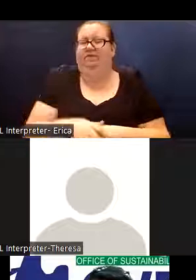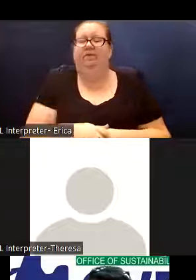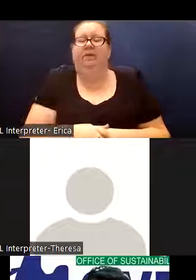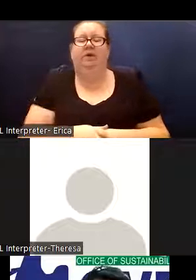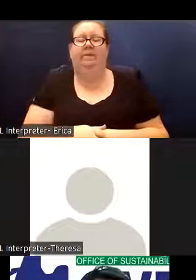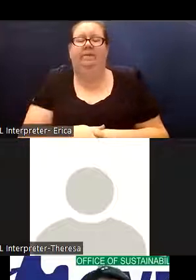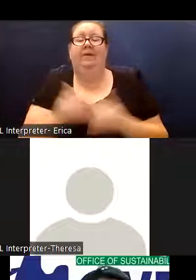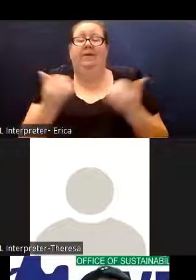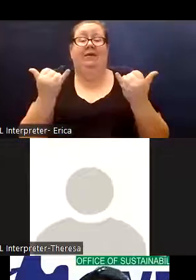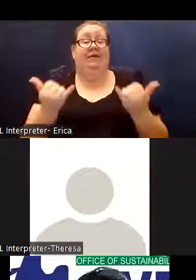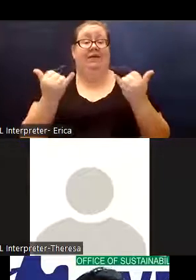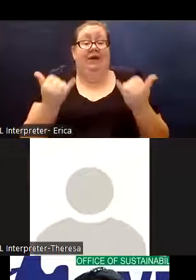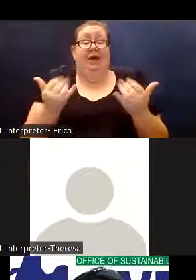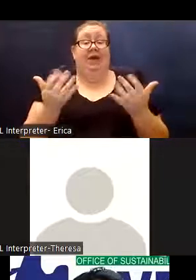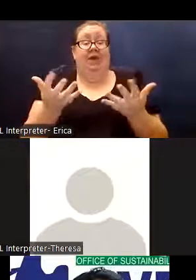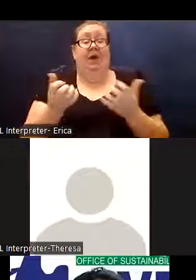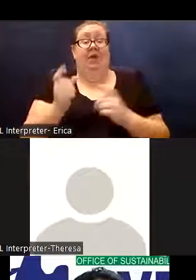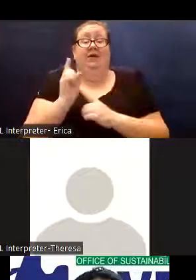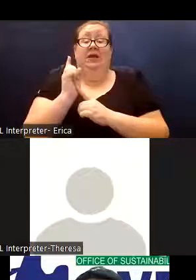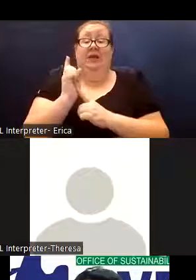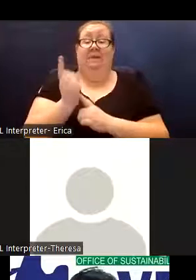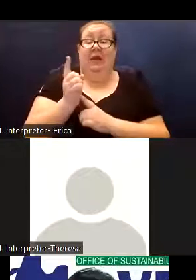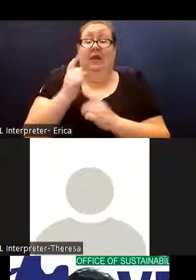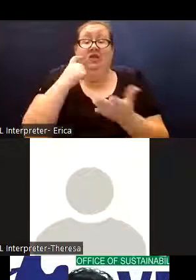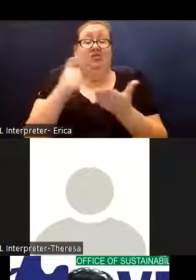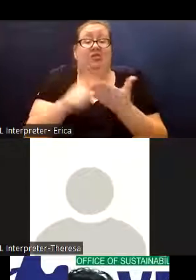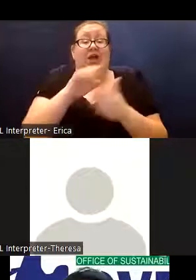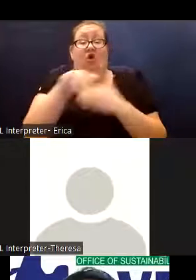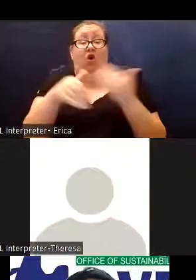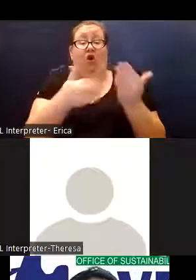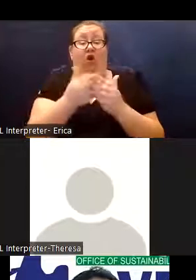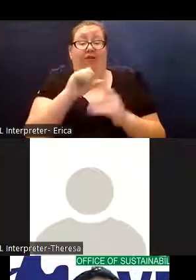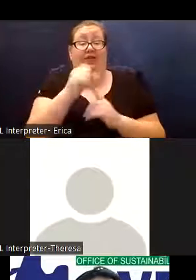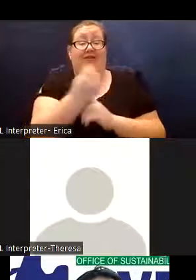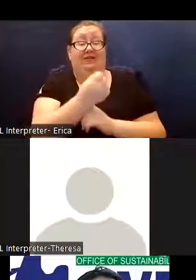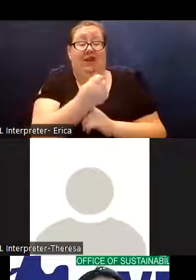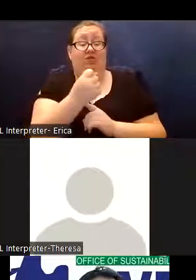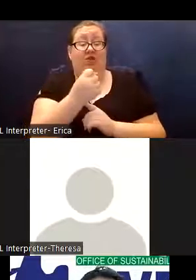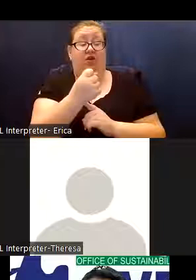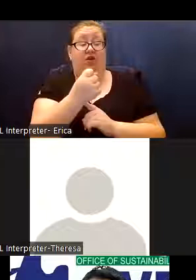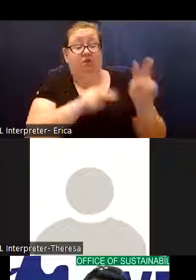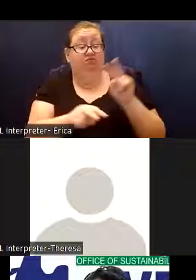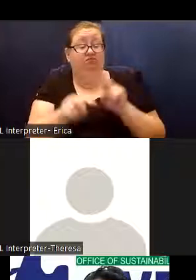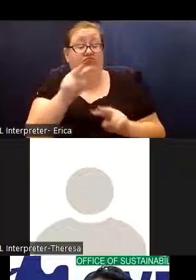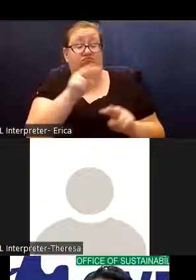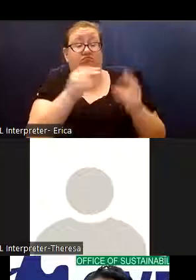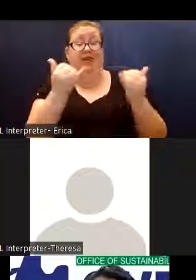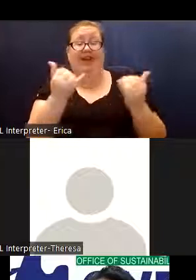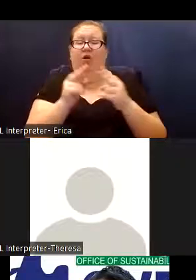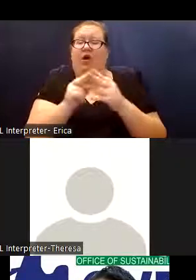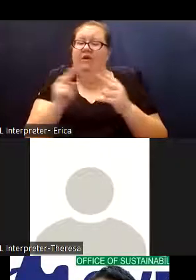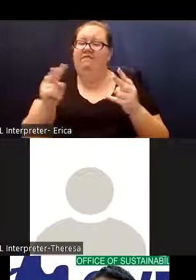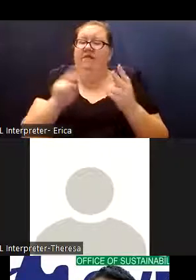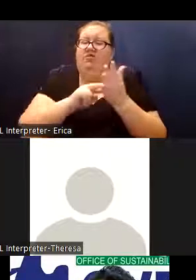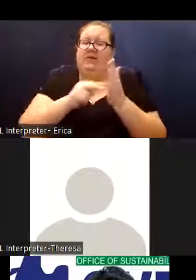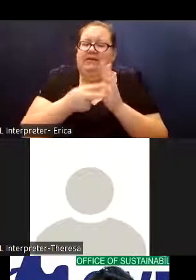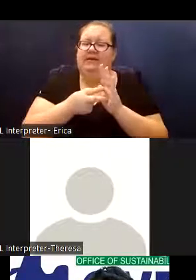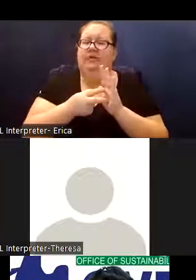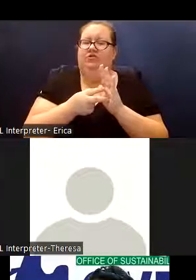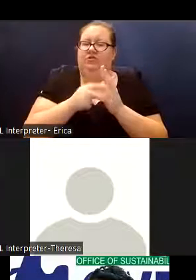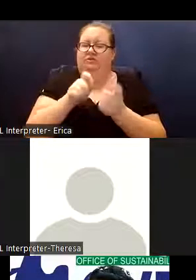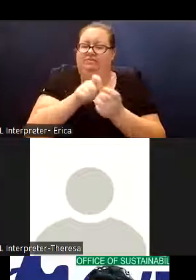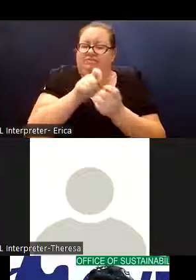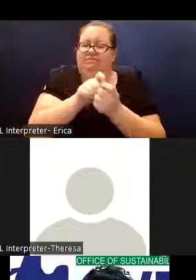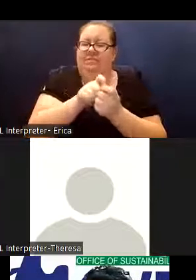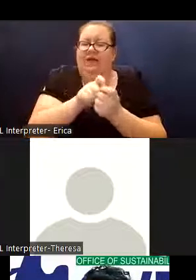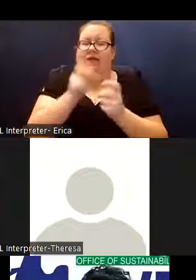Now, I want to take a minute to recognize that all of the scenarios that we're looking at are very intentional about seeing the existing